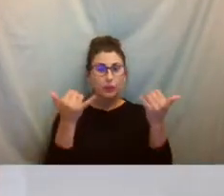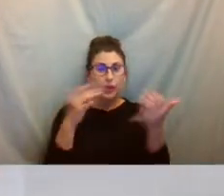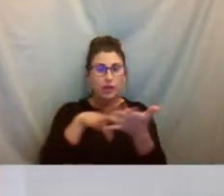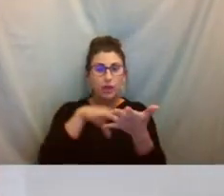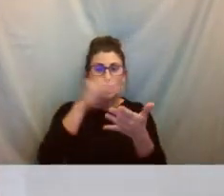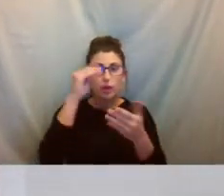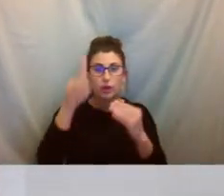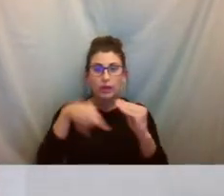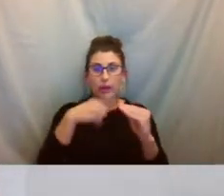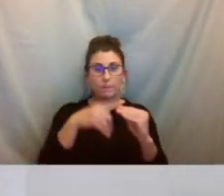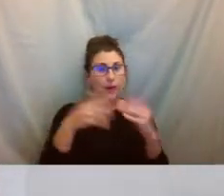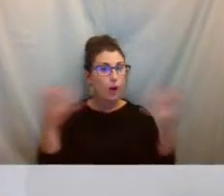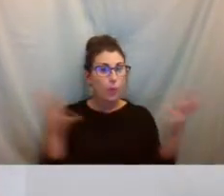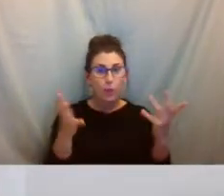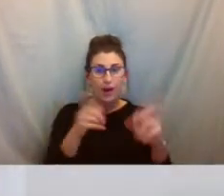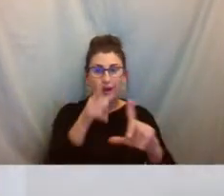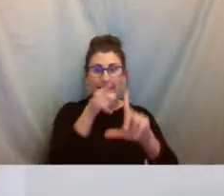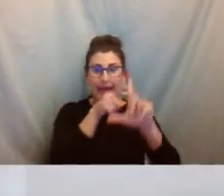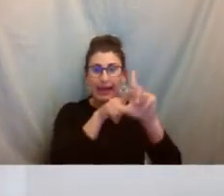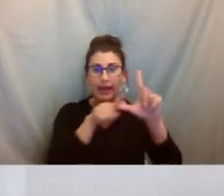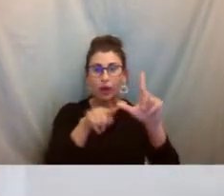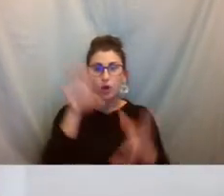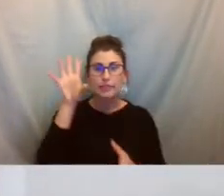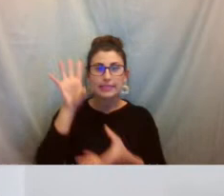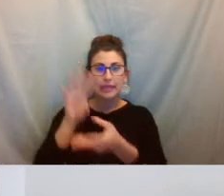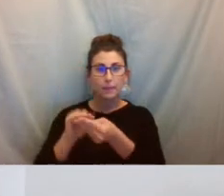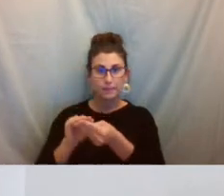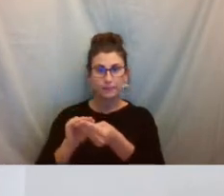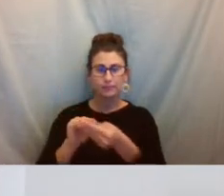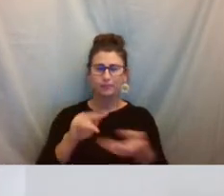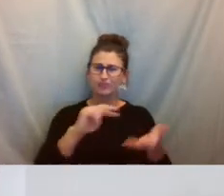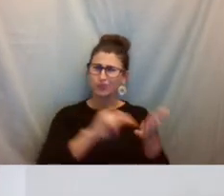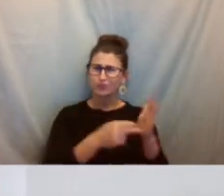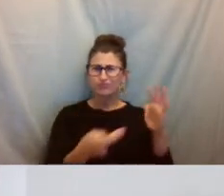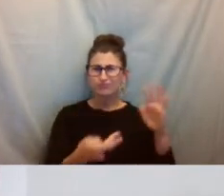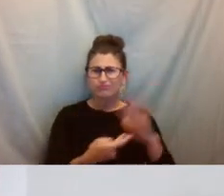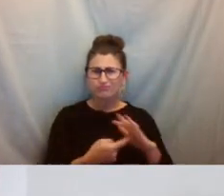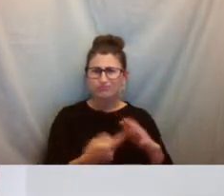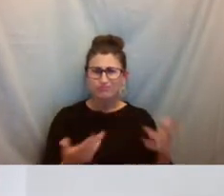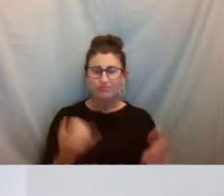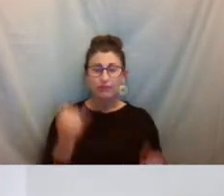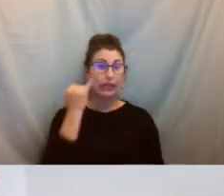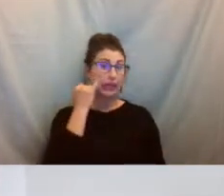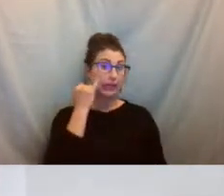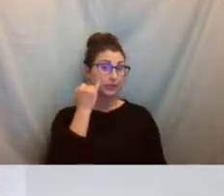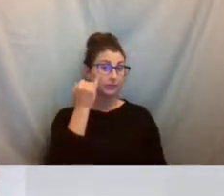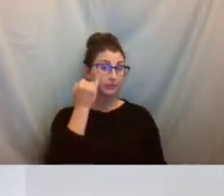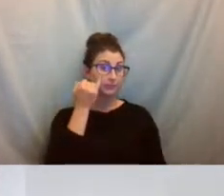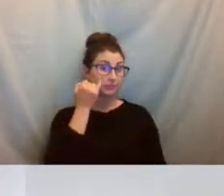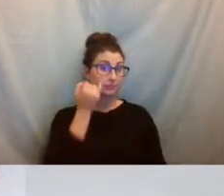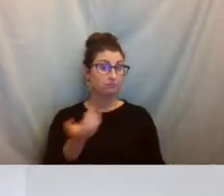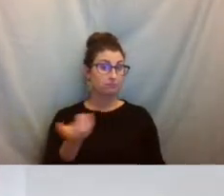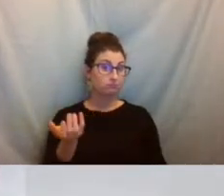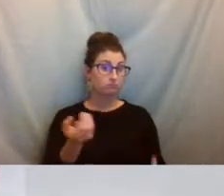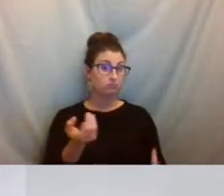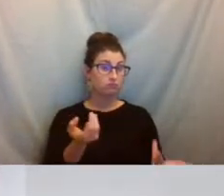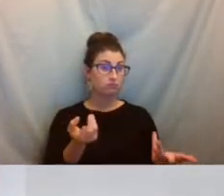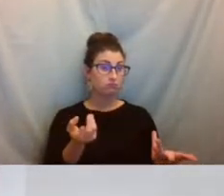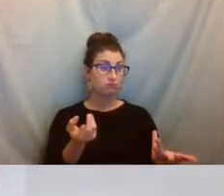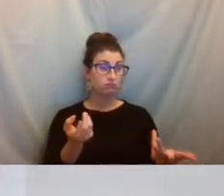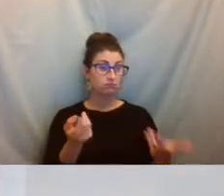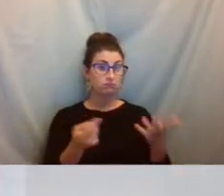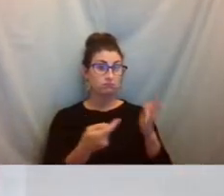Okay, so we are going to learn about angle sums. What that means is if I give